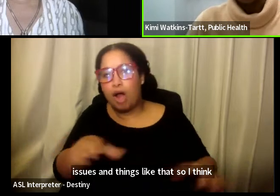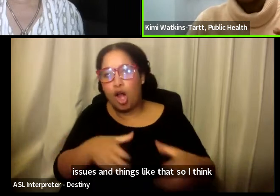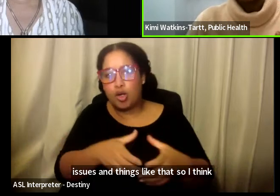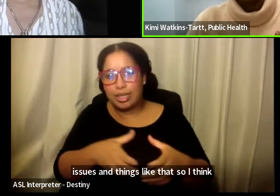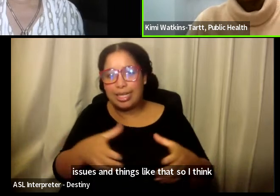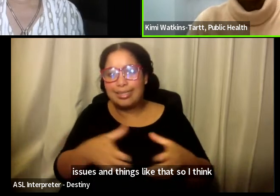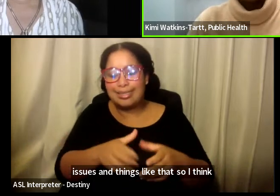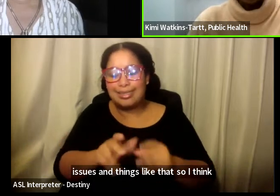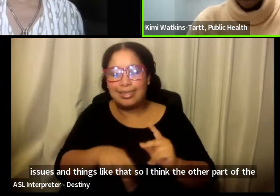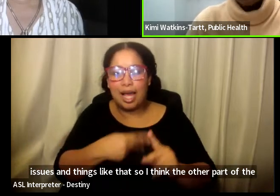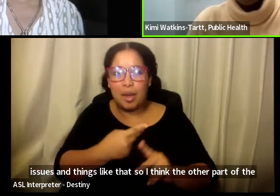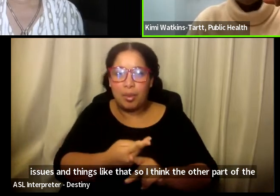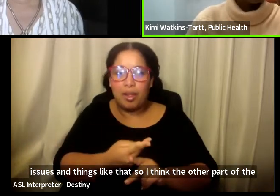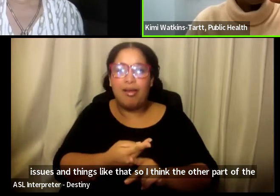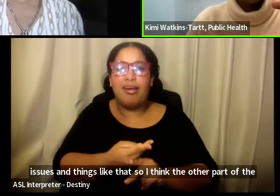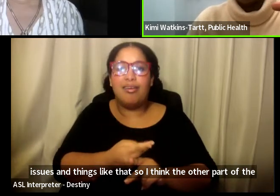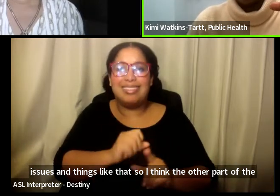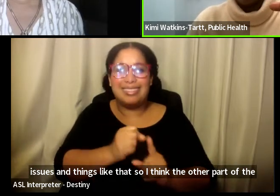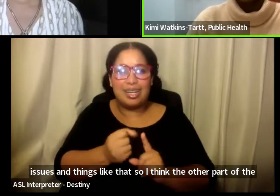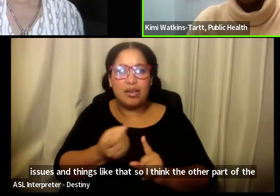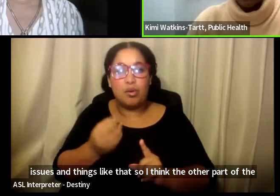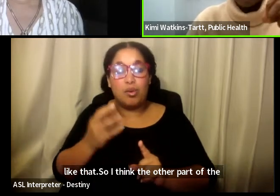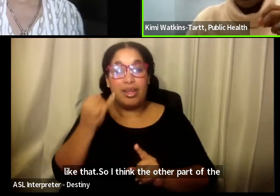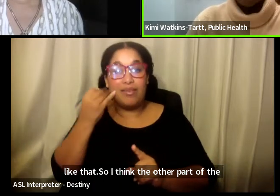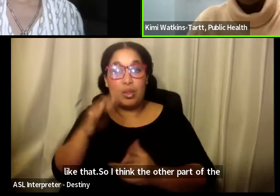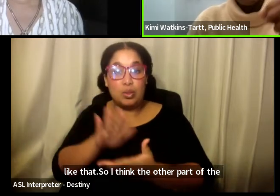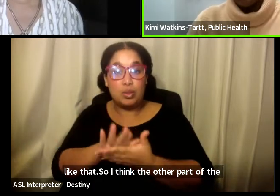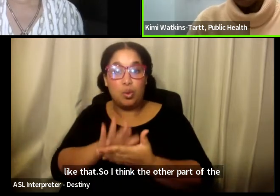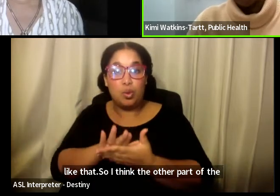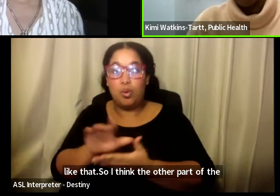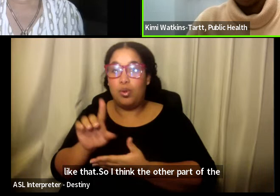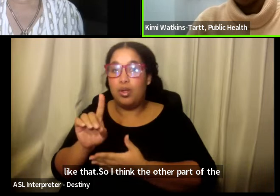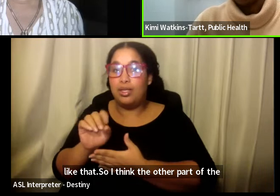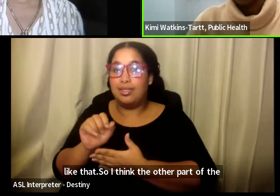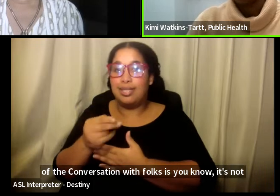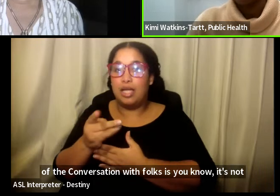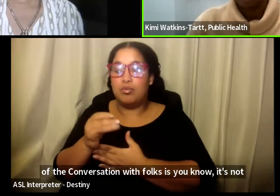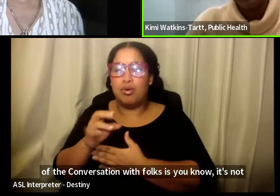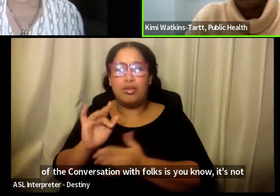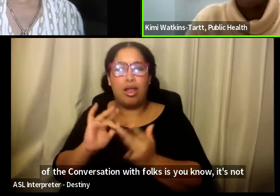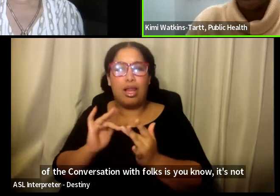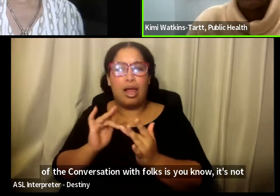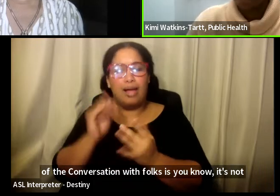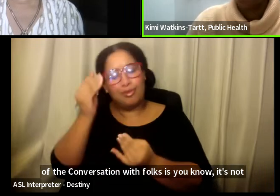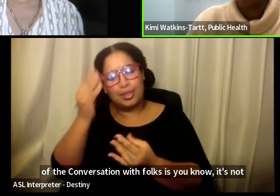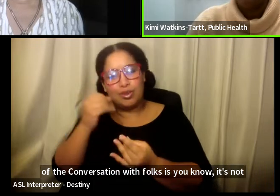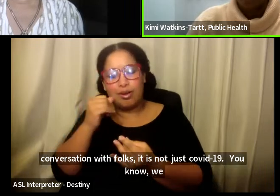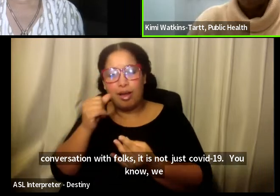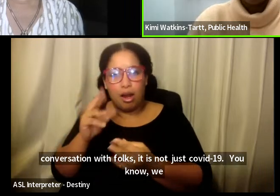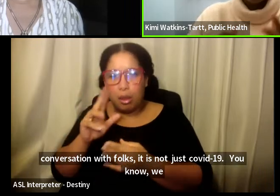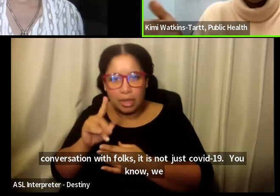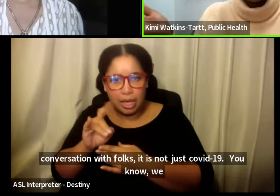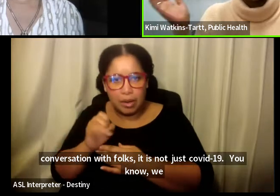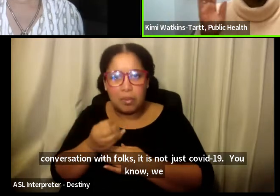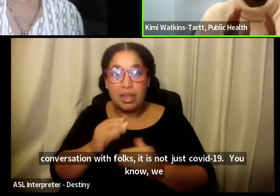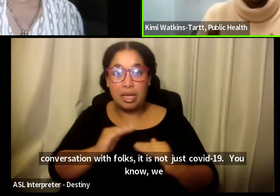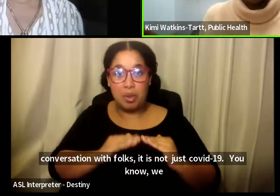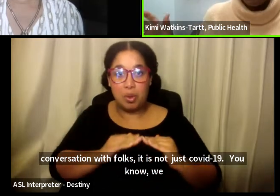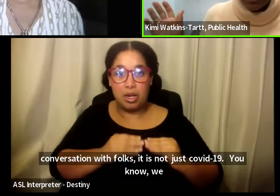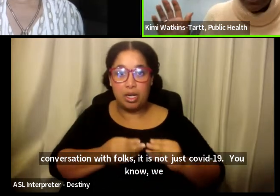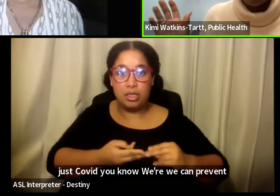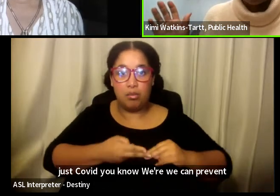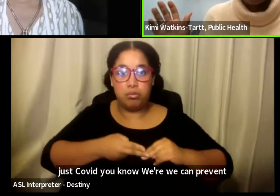even if the school dashboards are not being updated, if the community transmission is going up in the